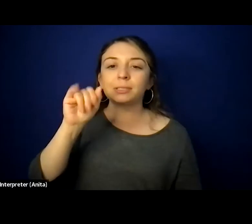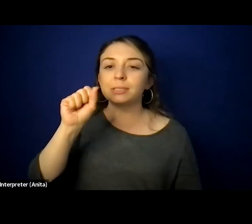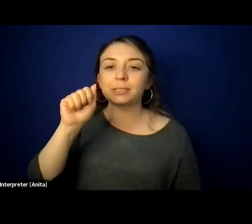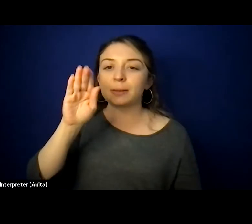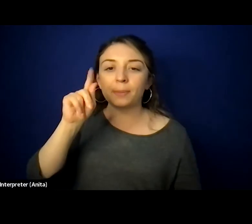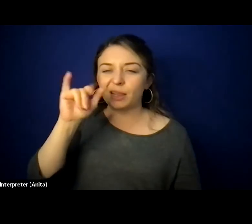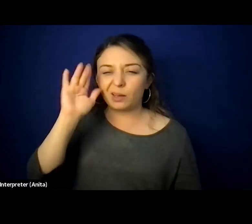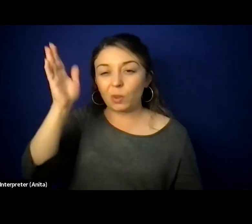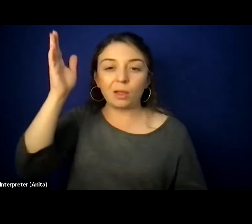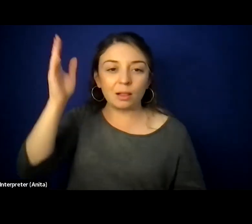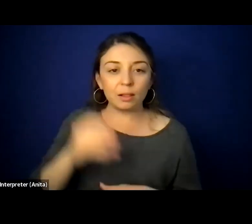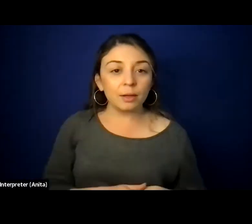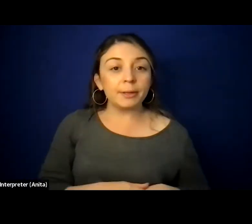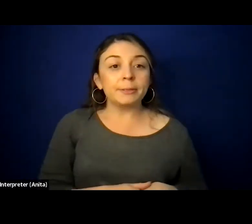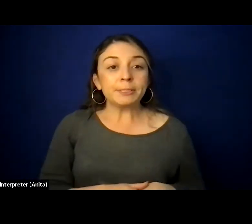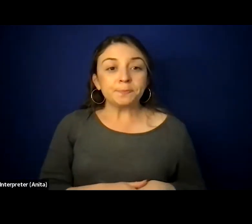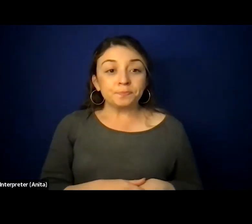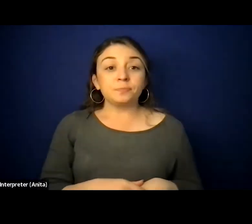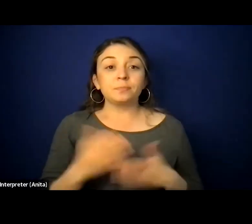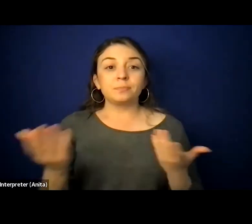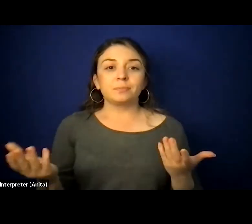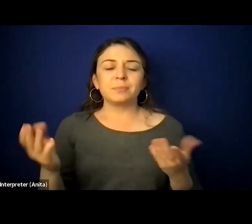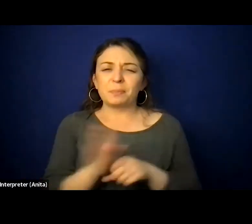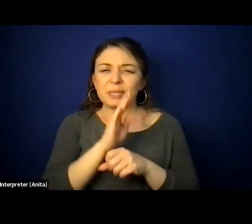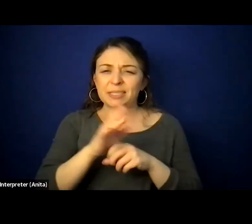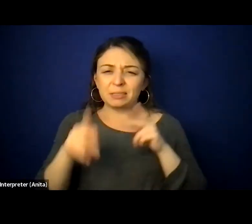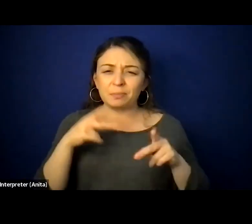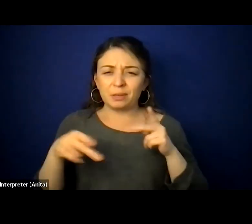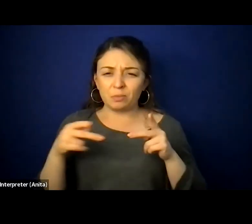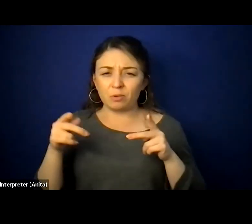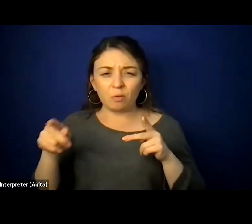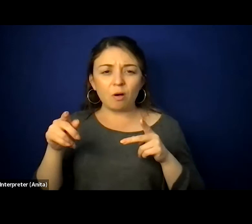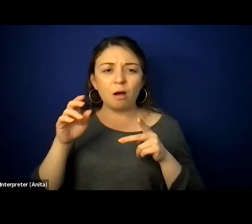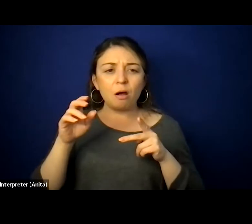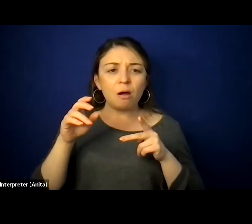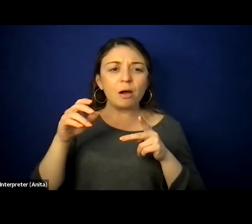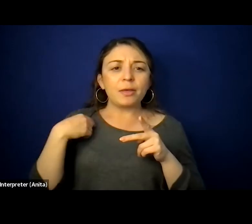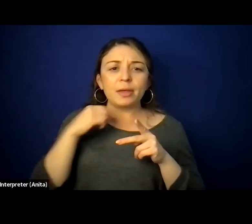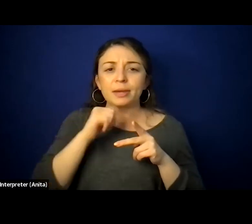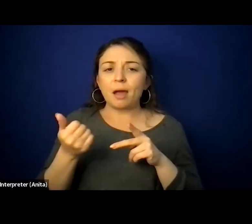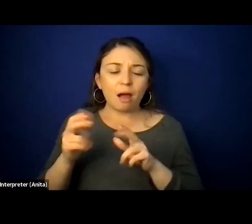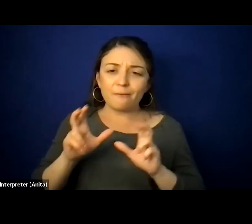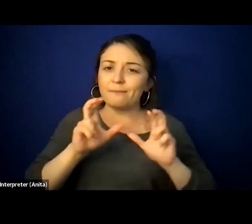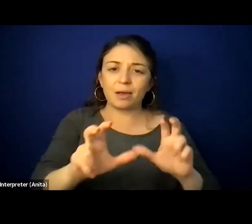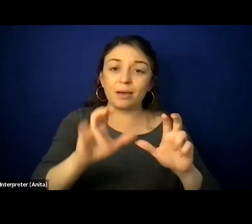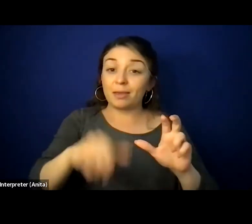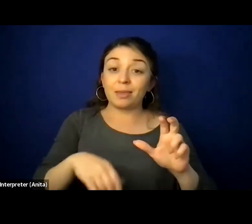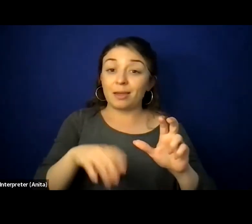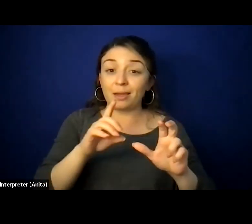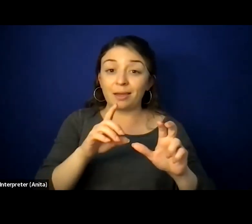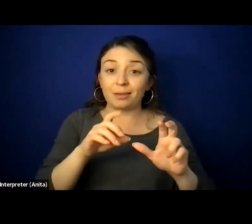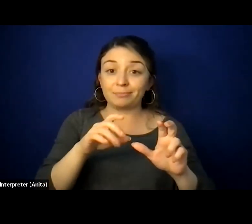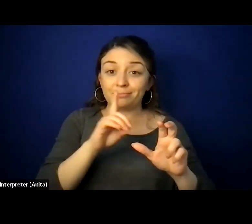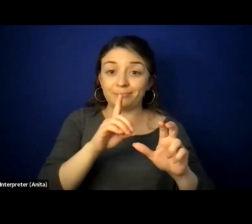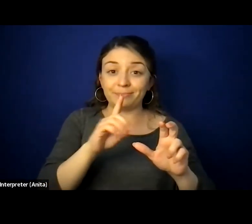Telethons and their sympathy entrepreneurs did not fund disability. Instead, these dollars were raised to